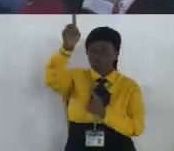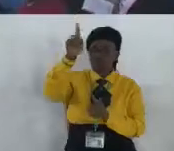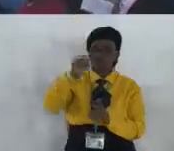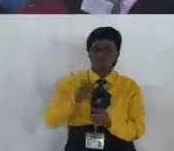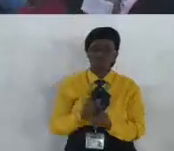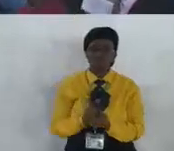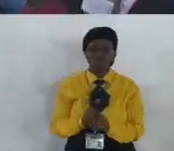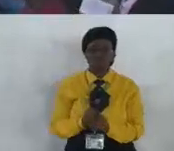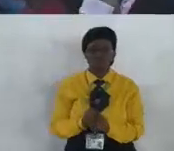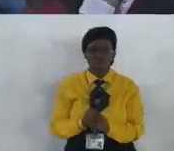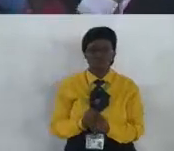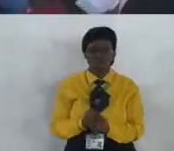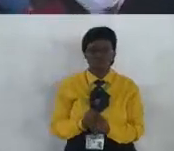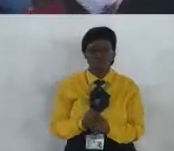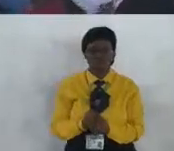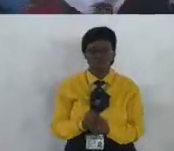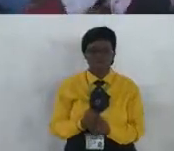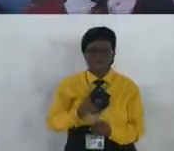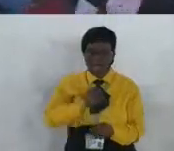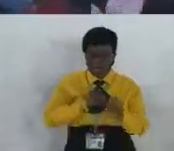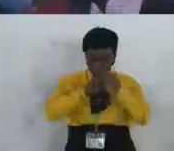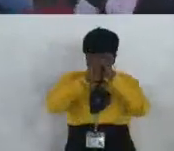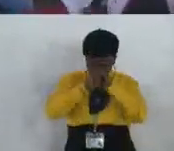Oh, I worship you, my Father and my God.